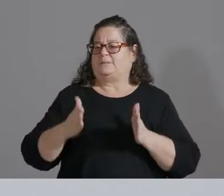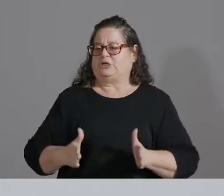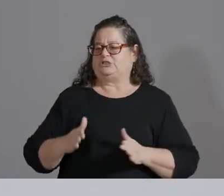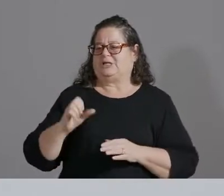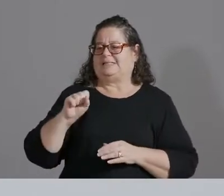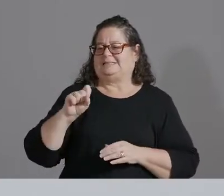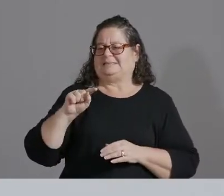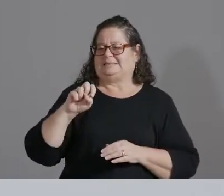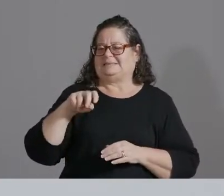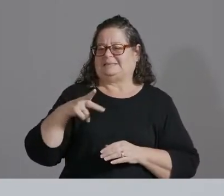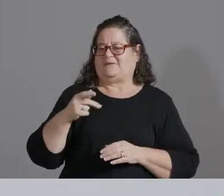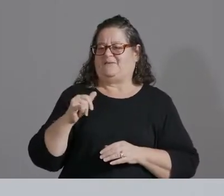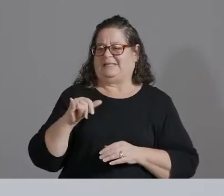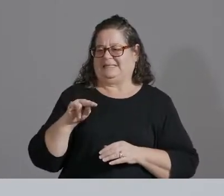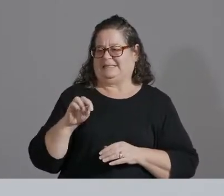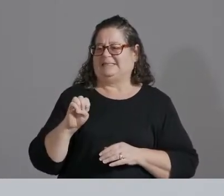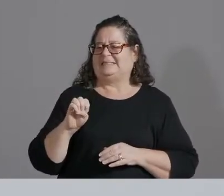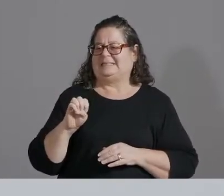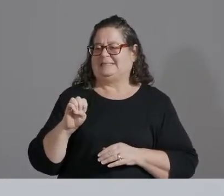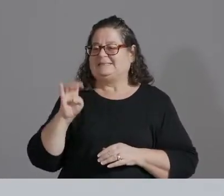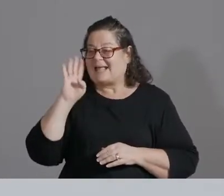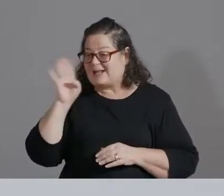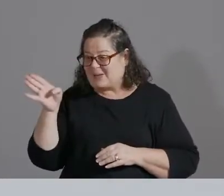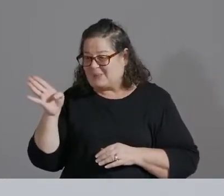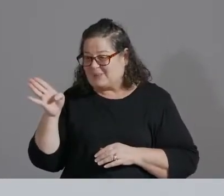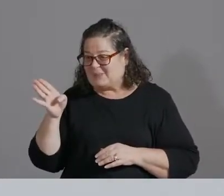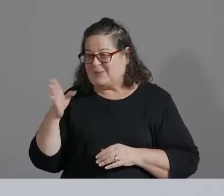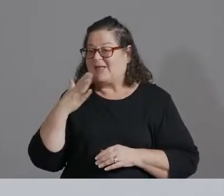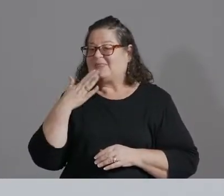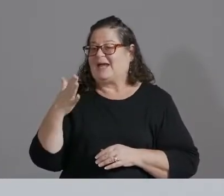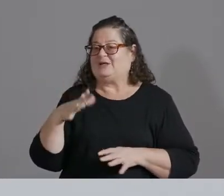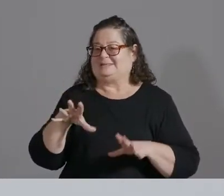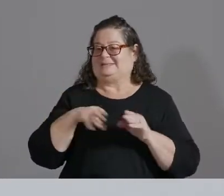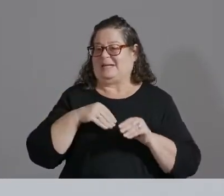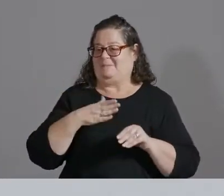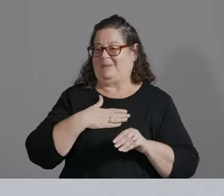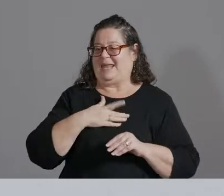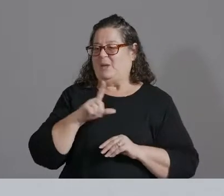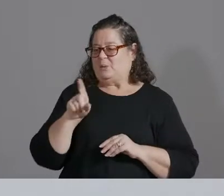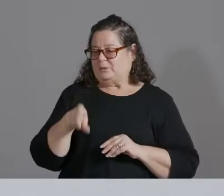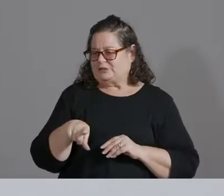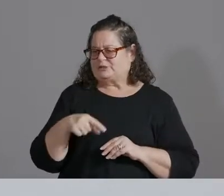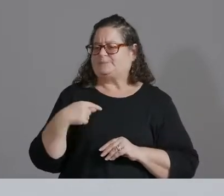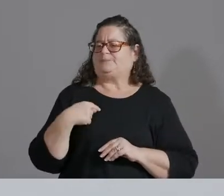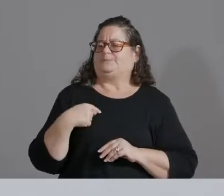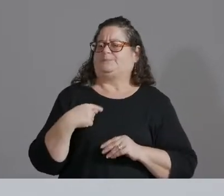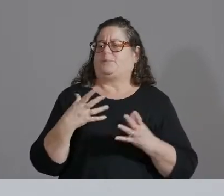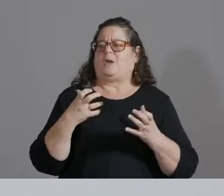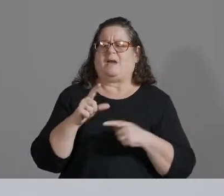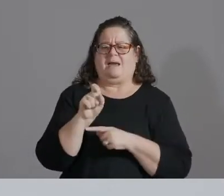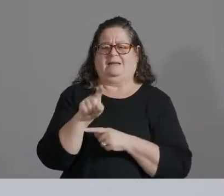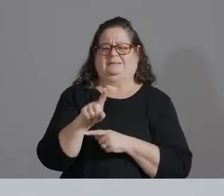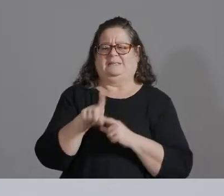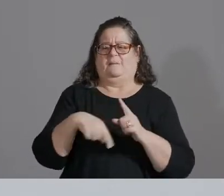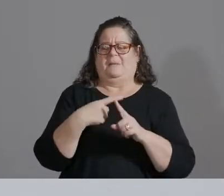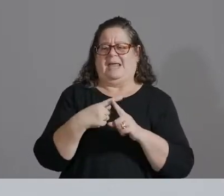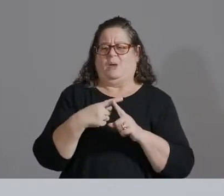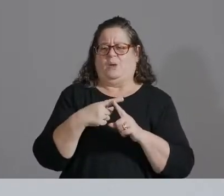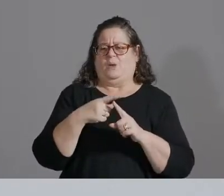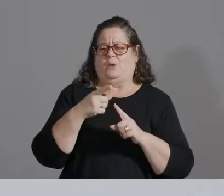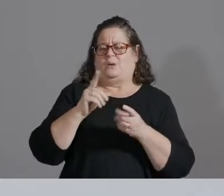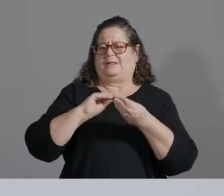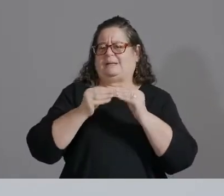Christ. Thanks for taking my question. I just wanted to ask about the dashboard. Yeah. So moving forward,